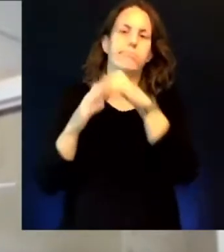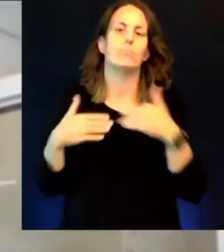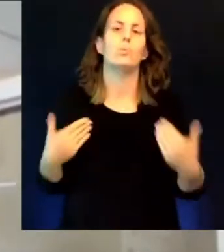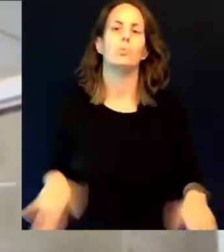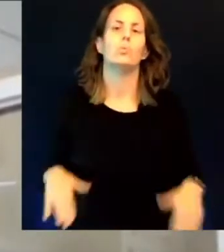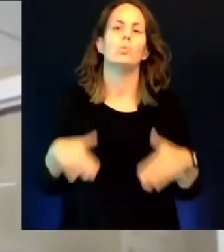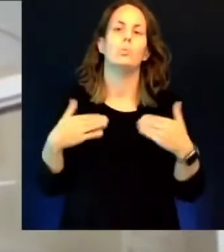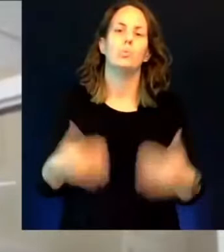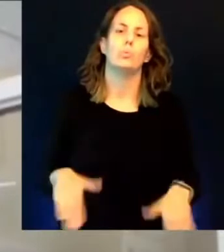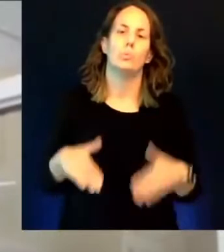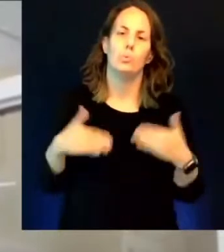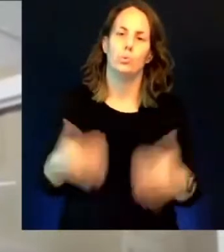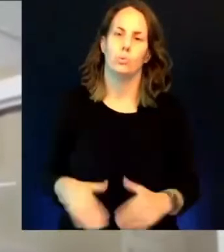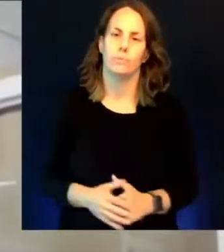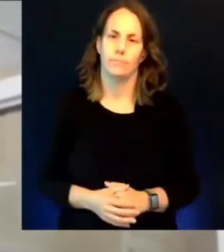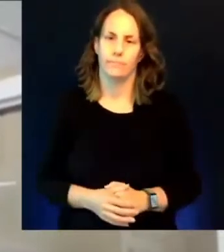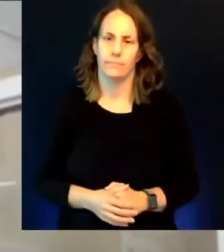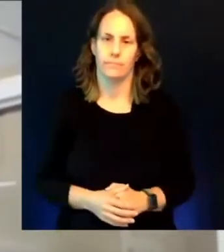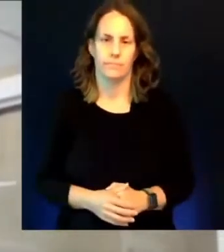are,